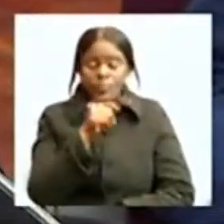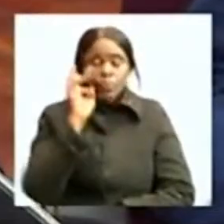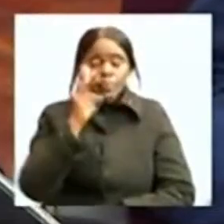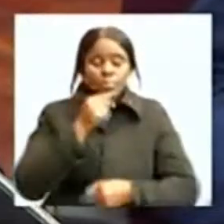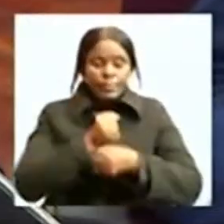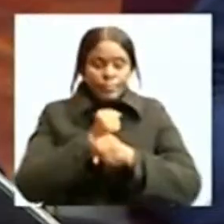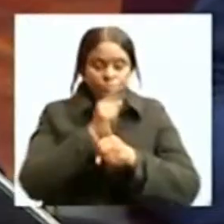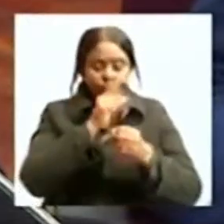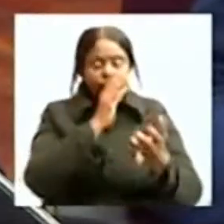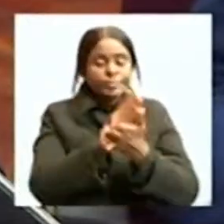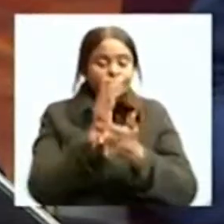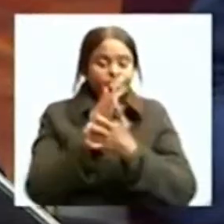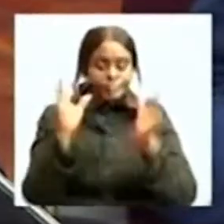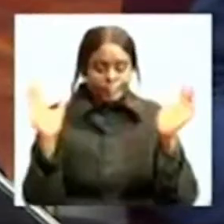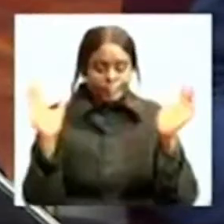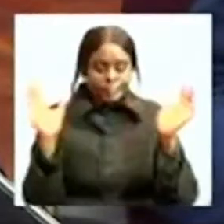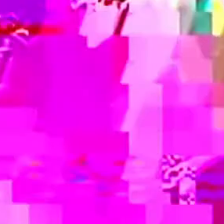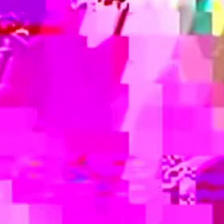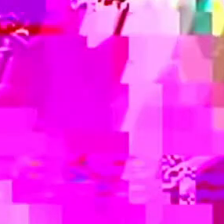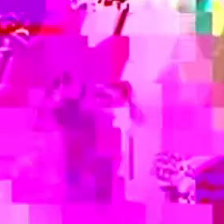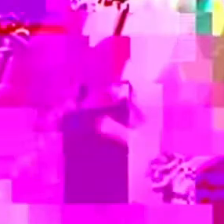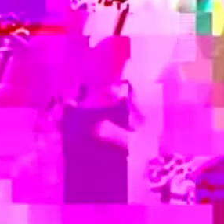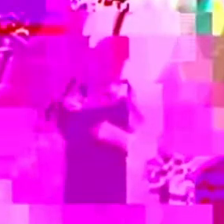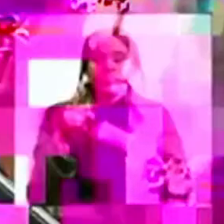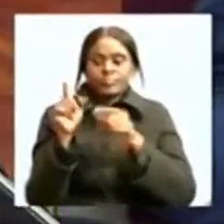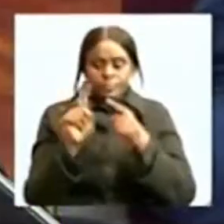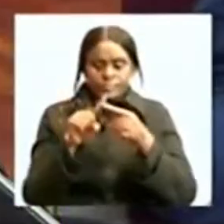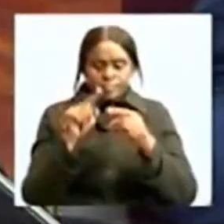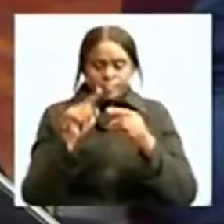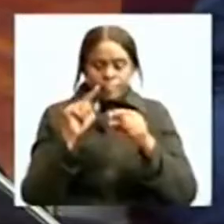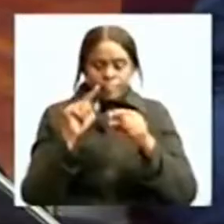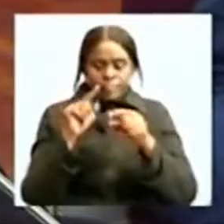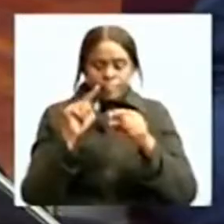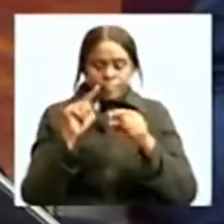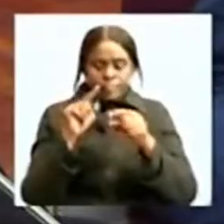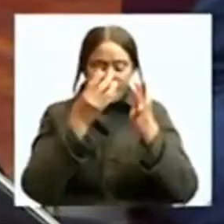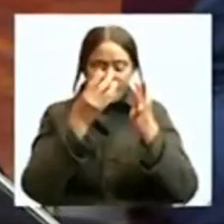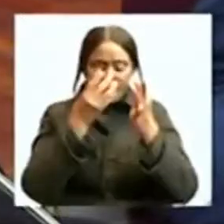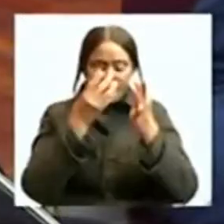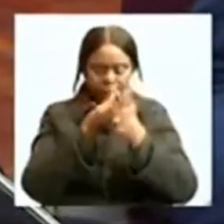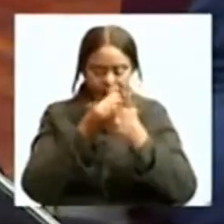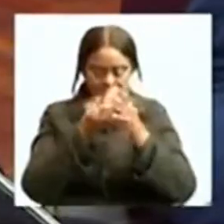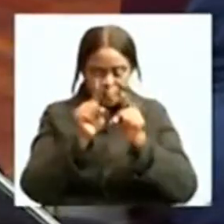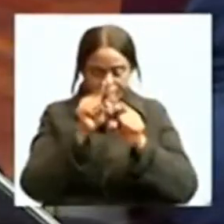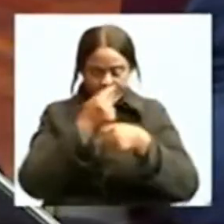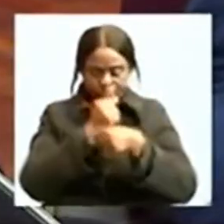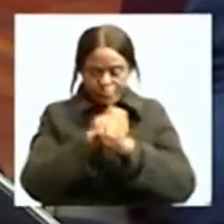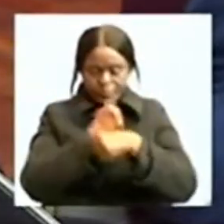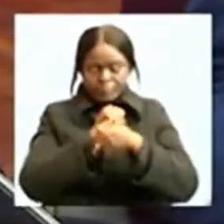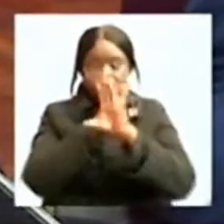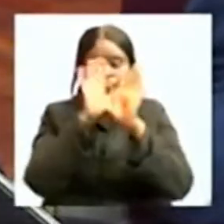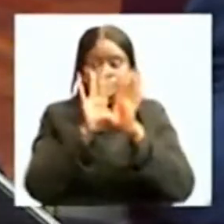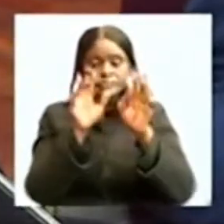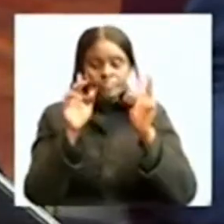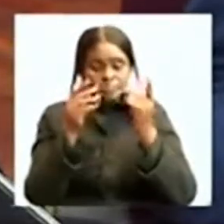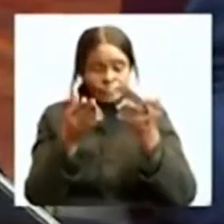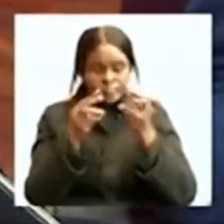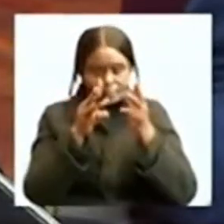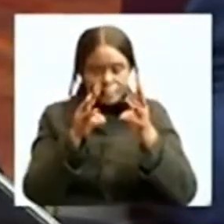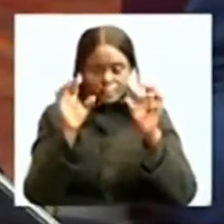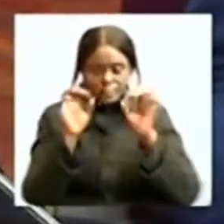ensures deterrence, promotes accountability, and safeguards public resources by setting a clear precedent